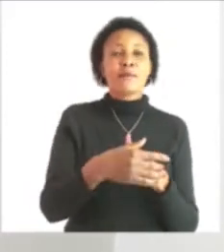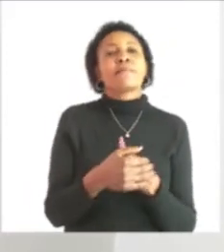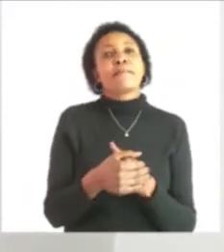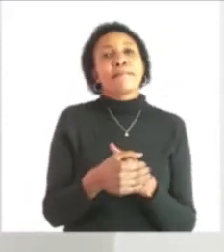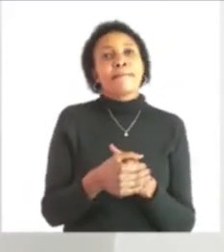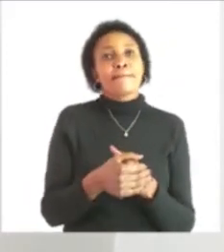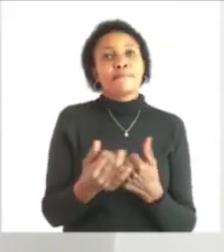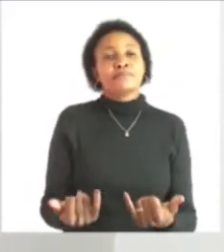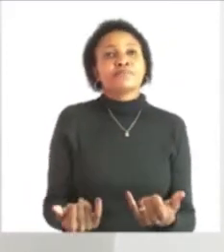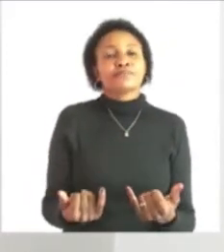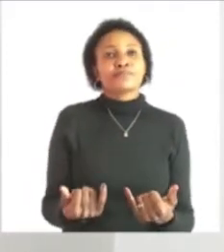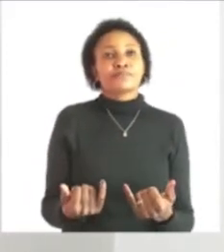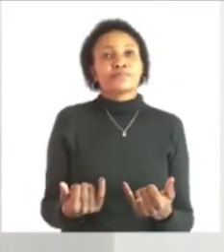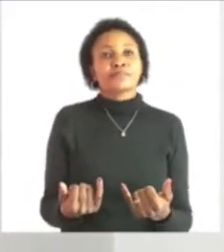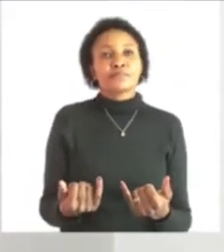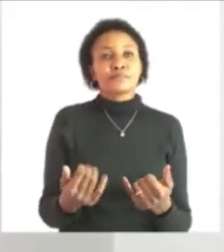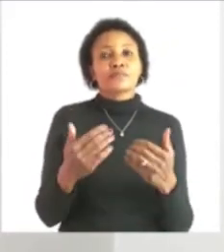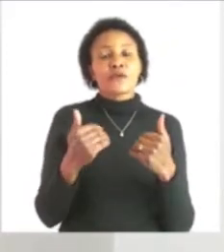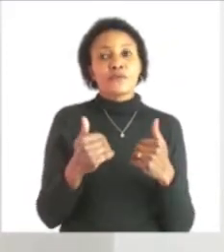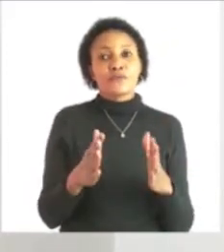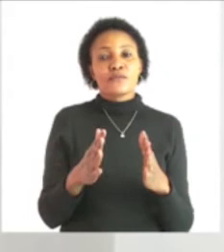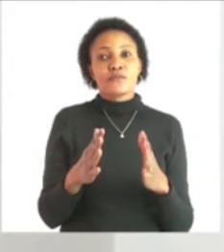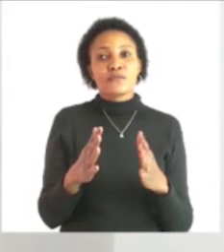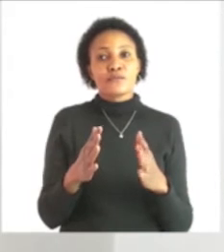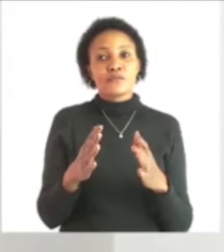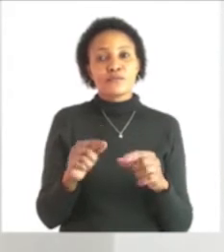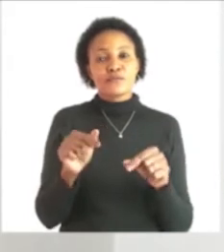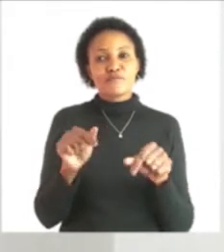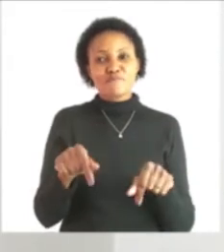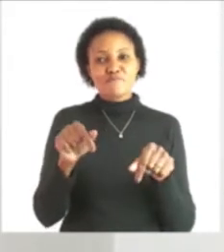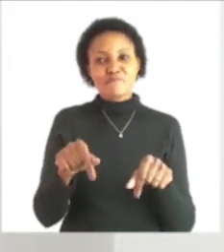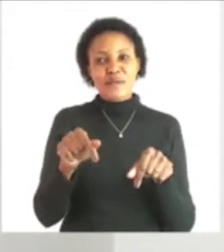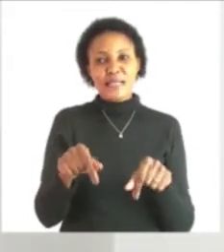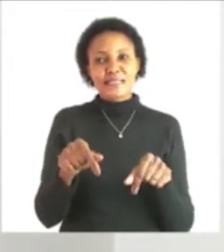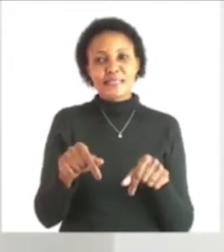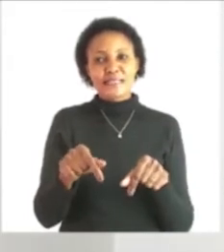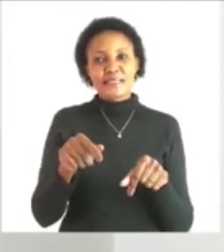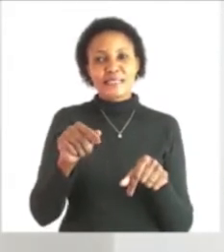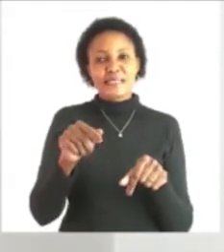Now, we will start with the present tense.